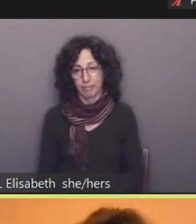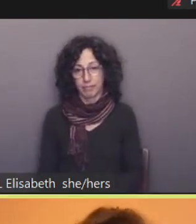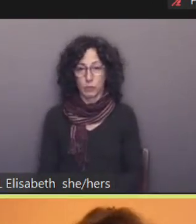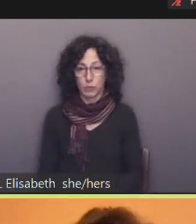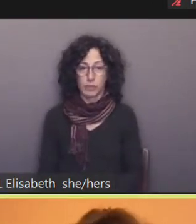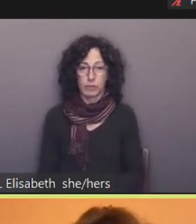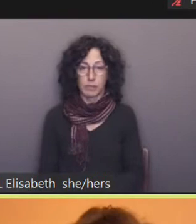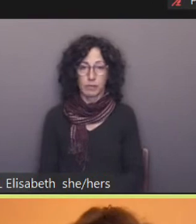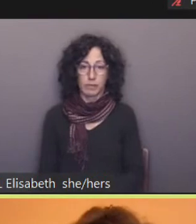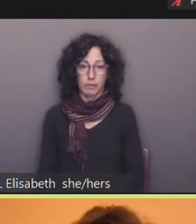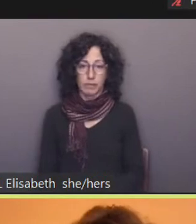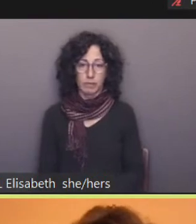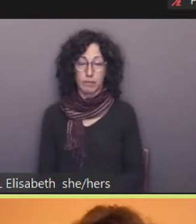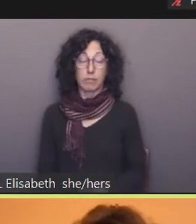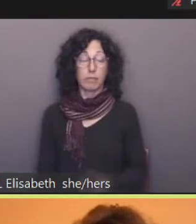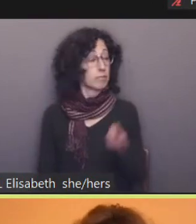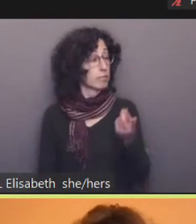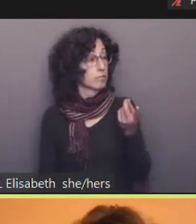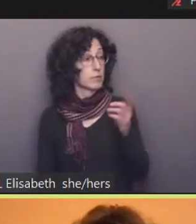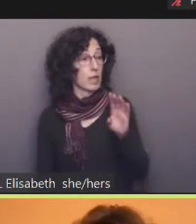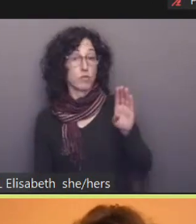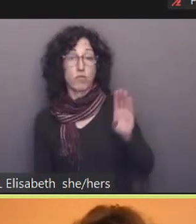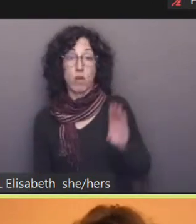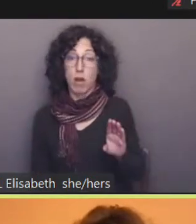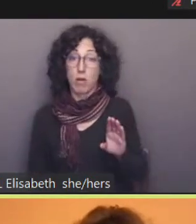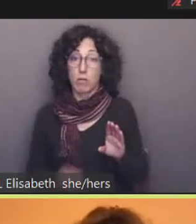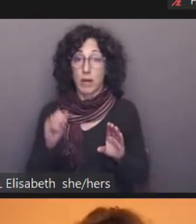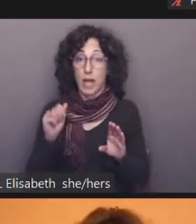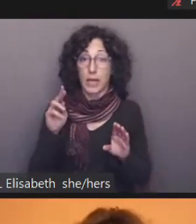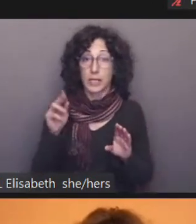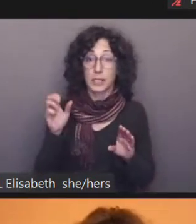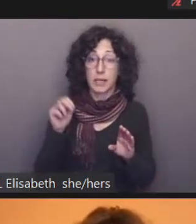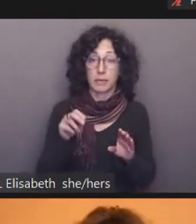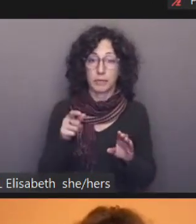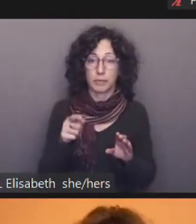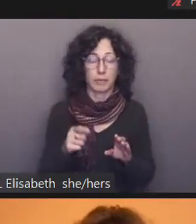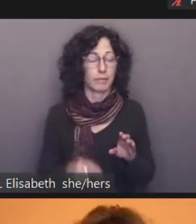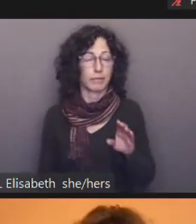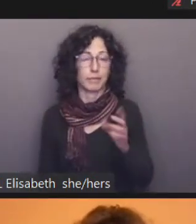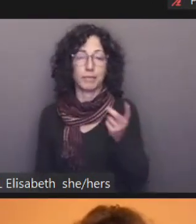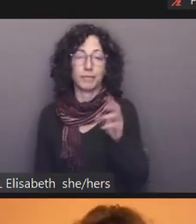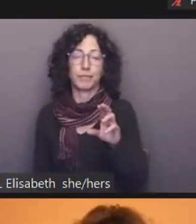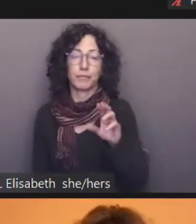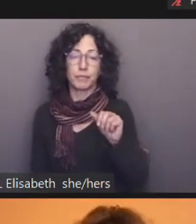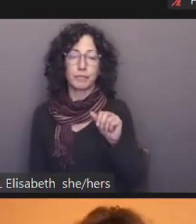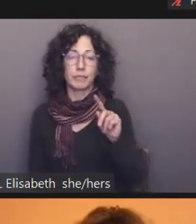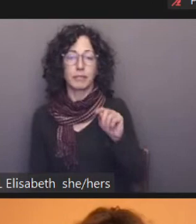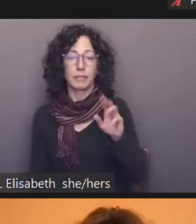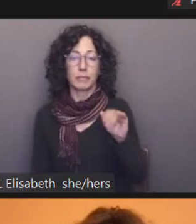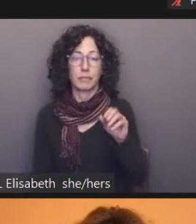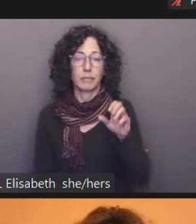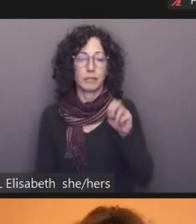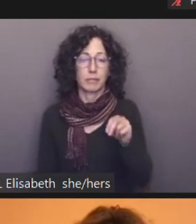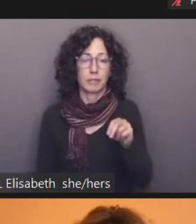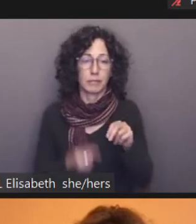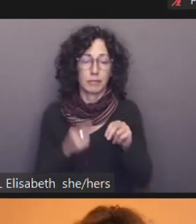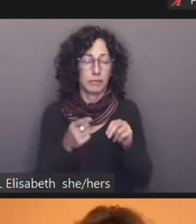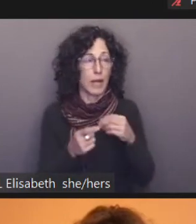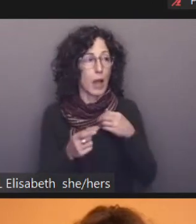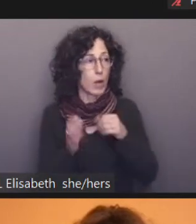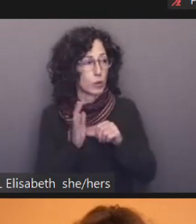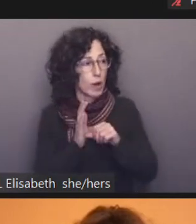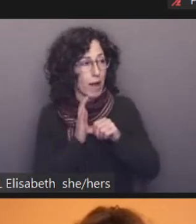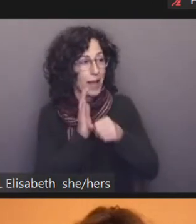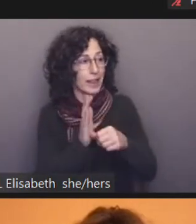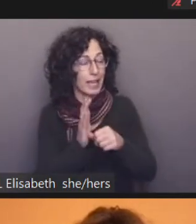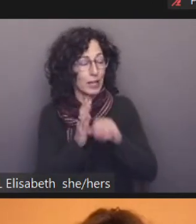Dr. Atkinson or Dr. Brown, would you like to add? I want to highlight everything that Dr. Phillips said.